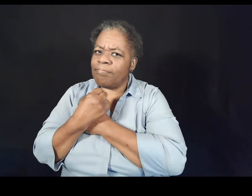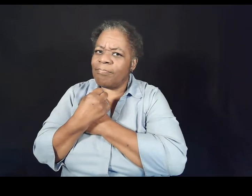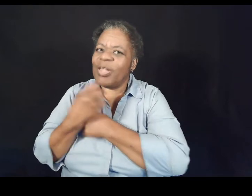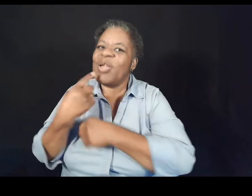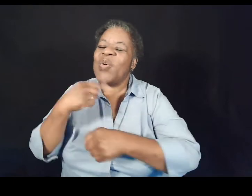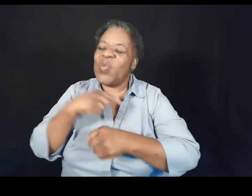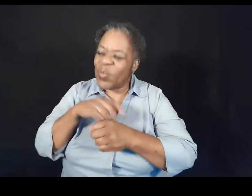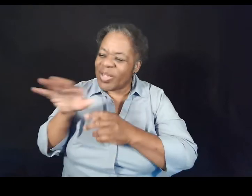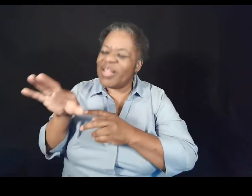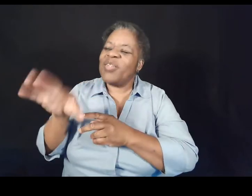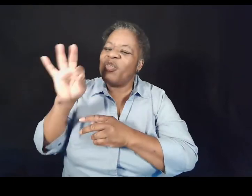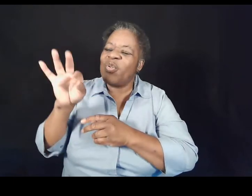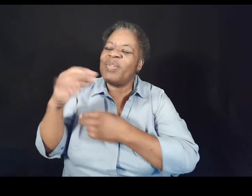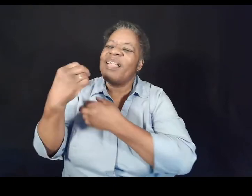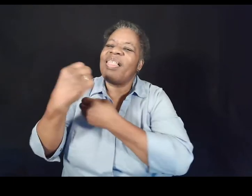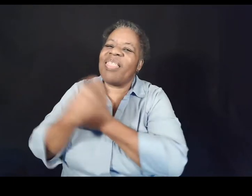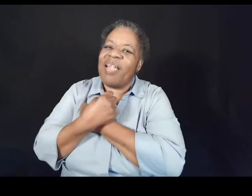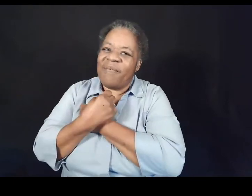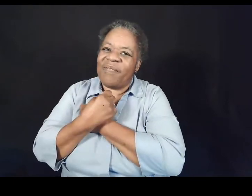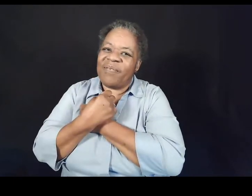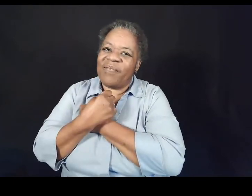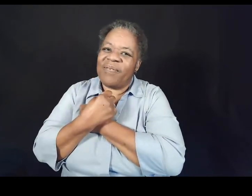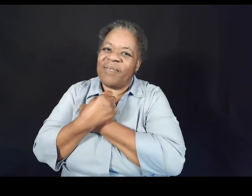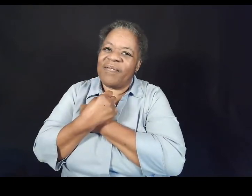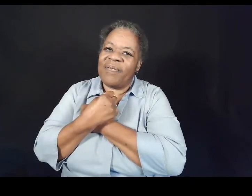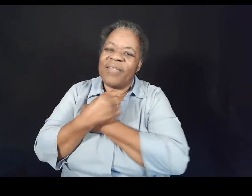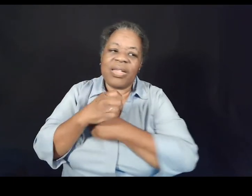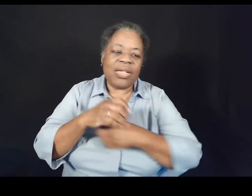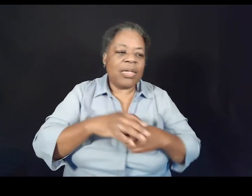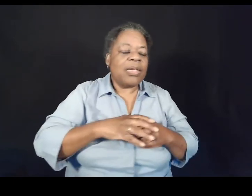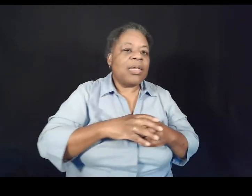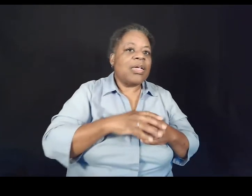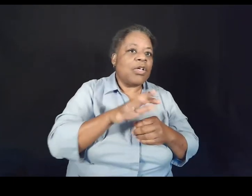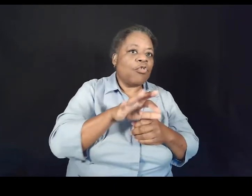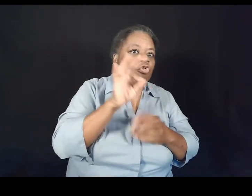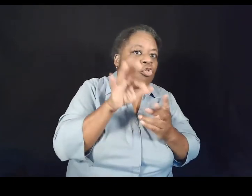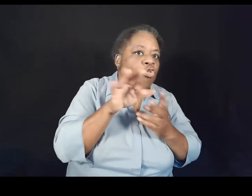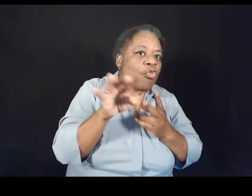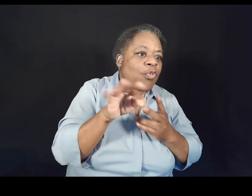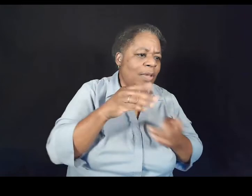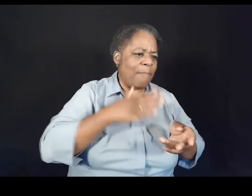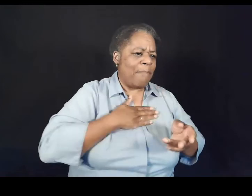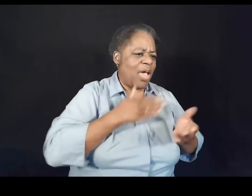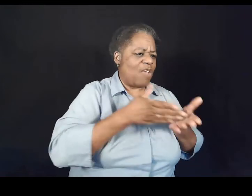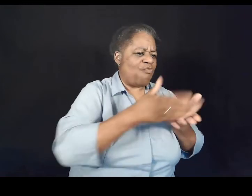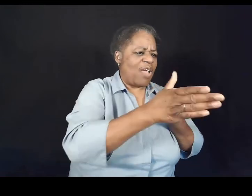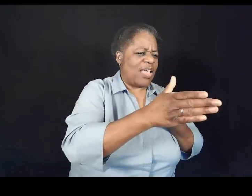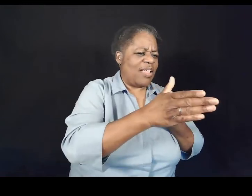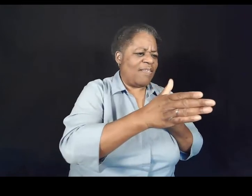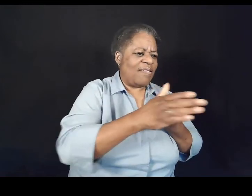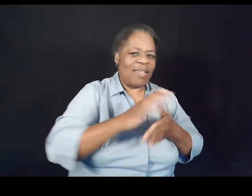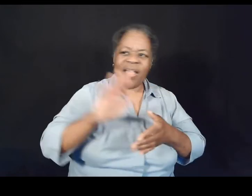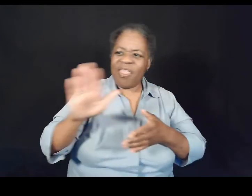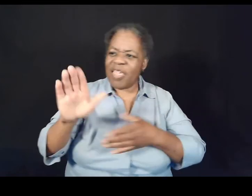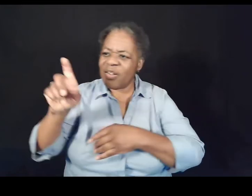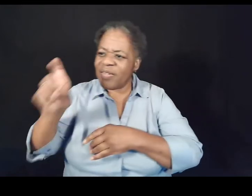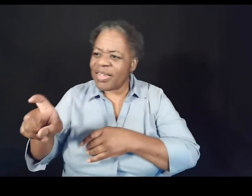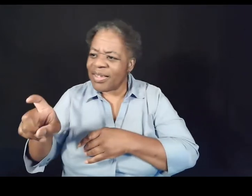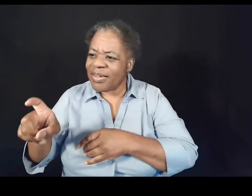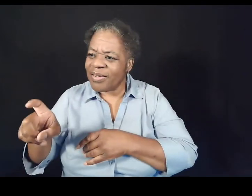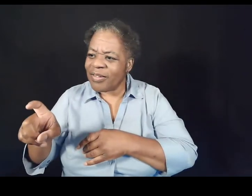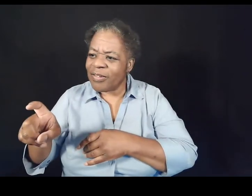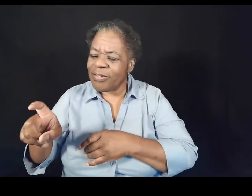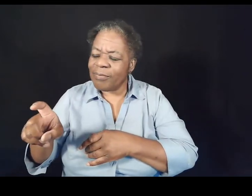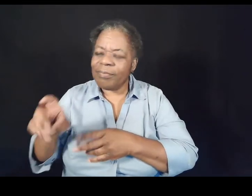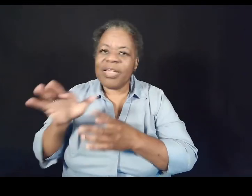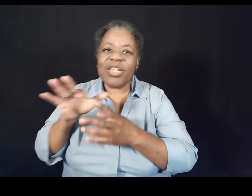choose love. When we have to choose between our rights and another person's need, we'll